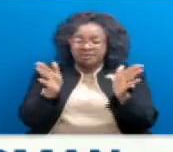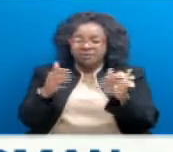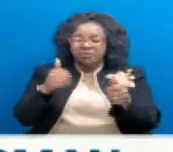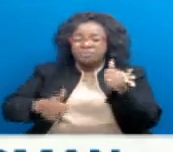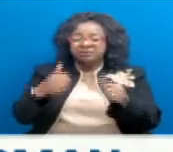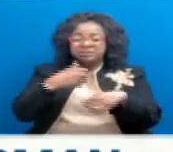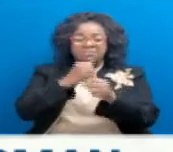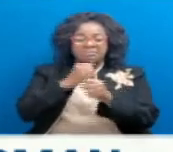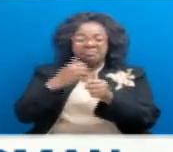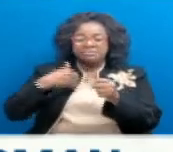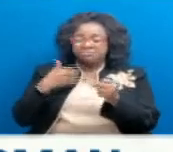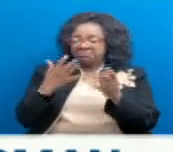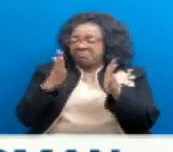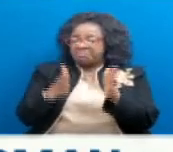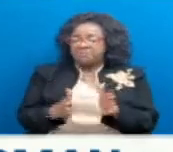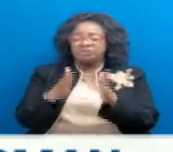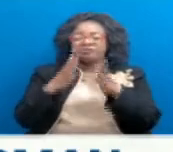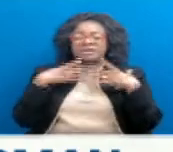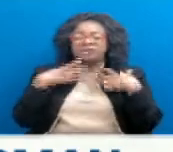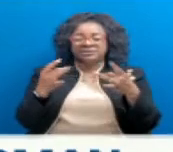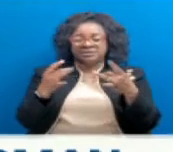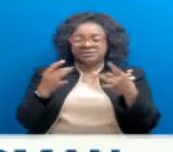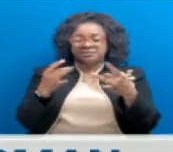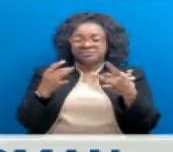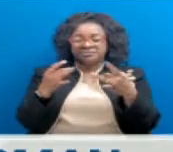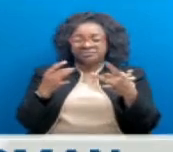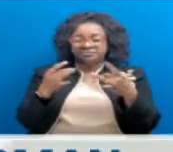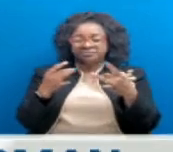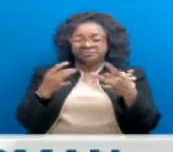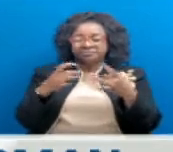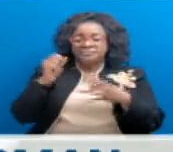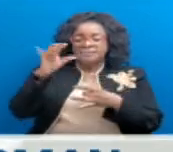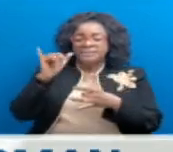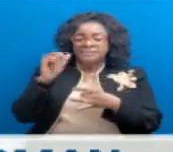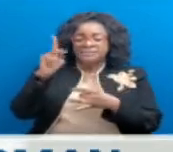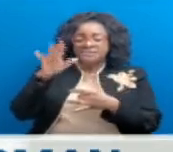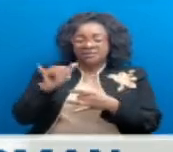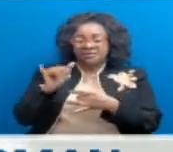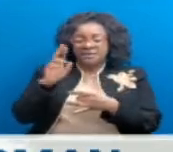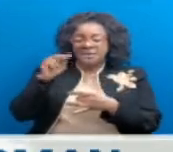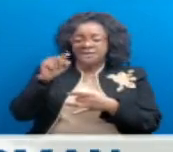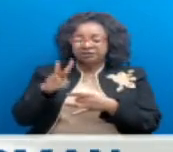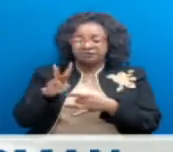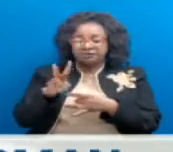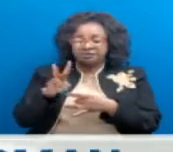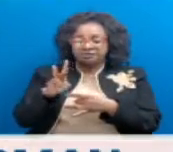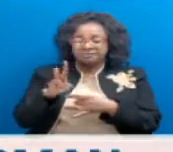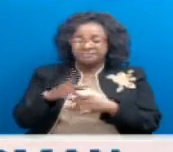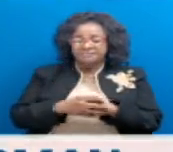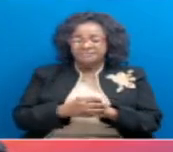into a person of interest." End of quote. Sydney Chazima, NTV.